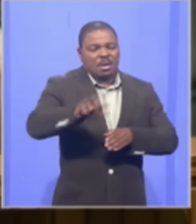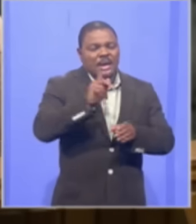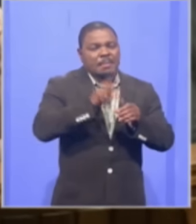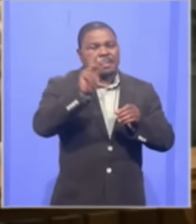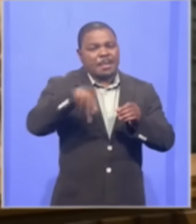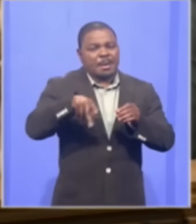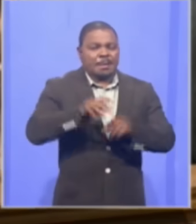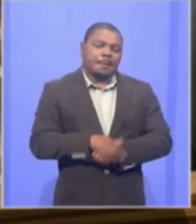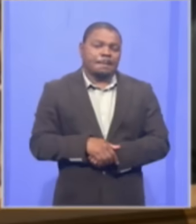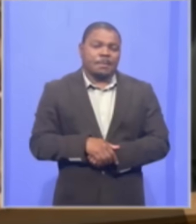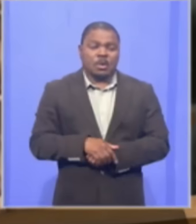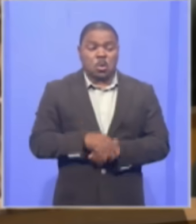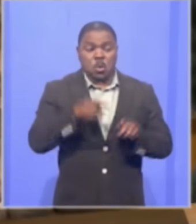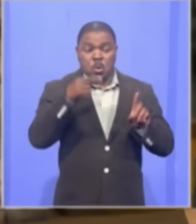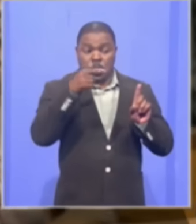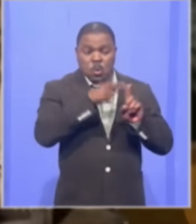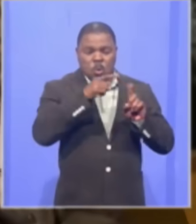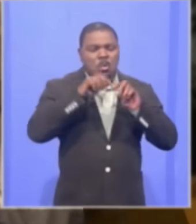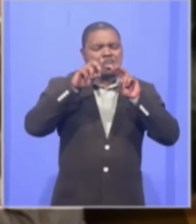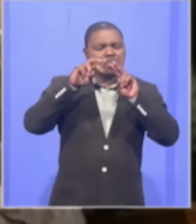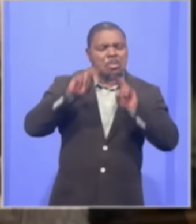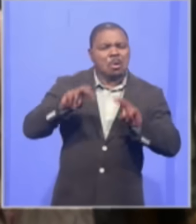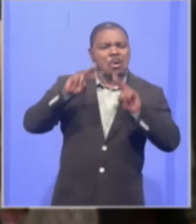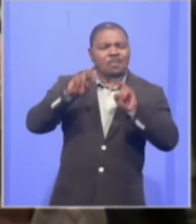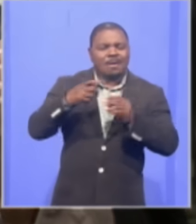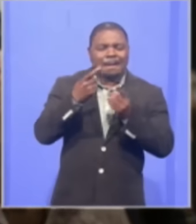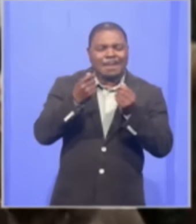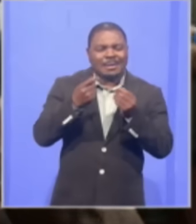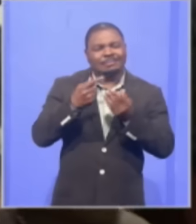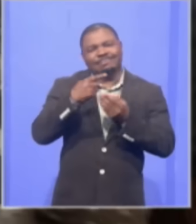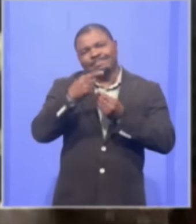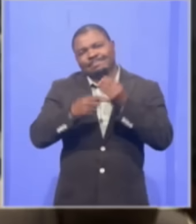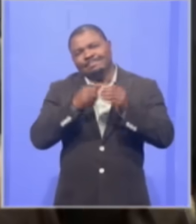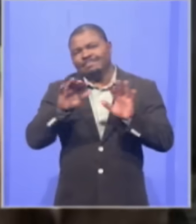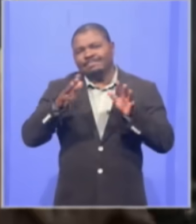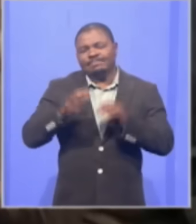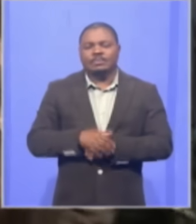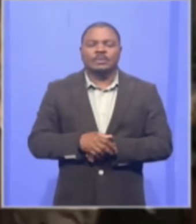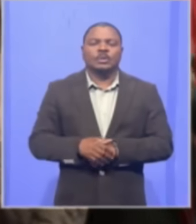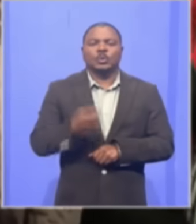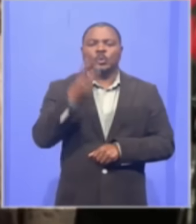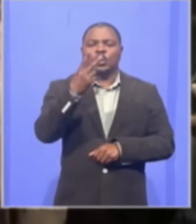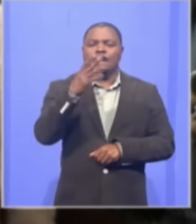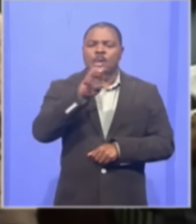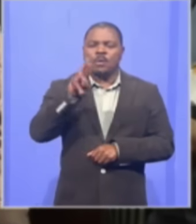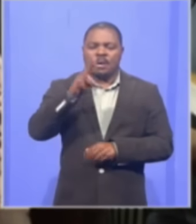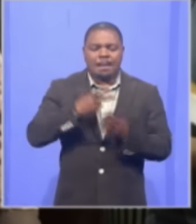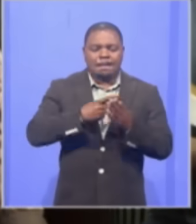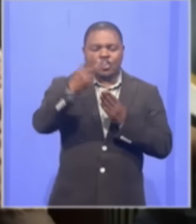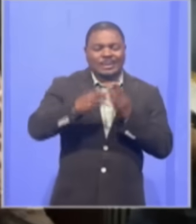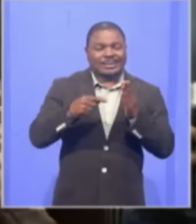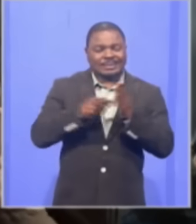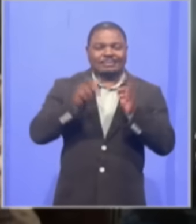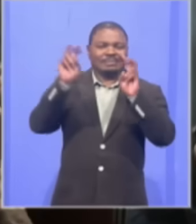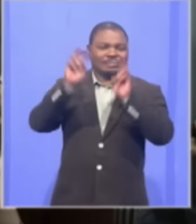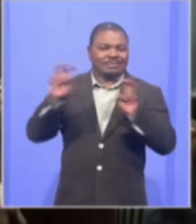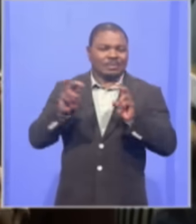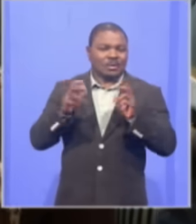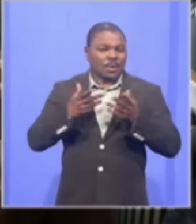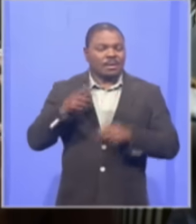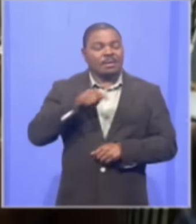Ho dumela hore o ne a etsa dipatlisiso tse mabapi le tjhelete e balwang ho diranta tse 2 tsa dibilione tsa projeke ya motlakase masipaleng